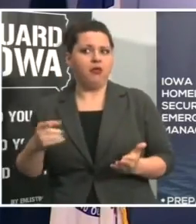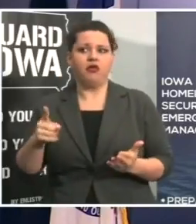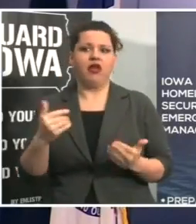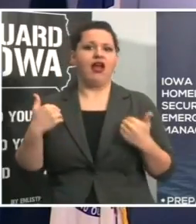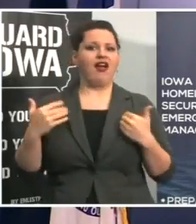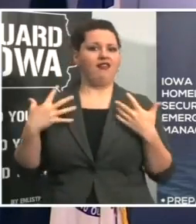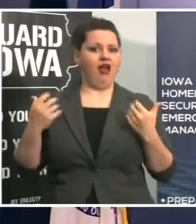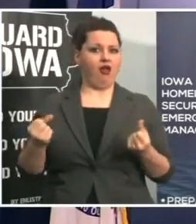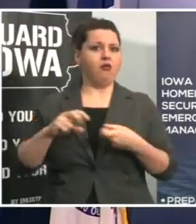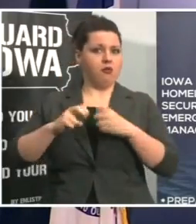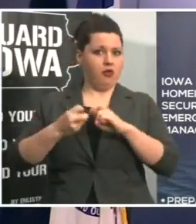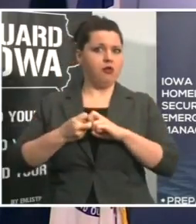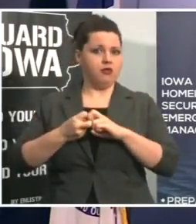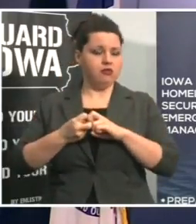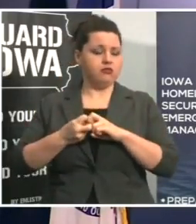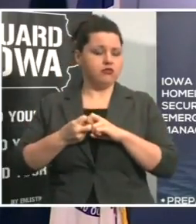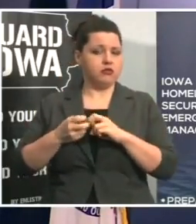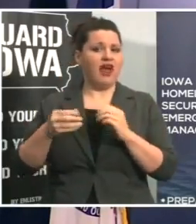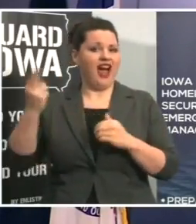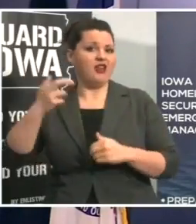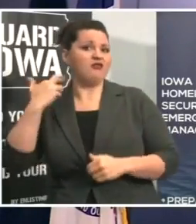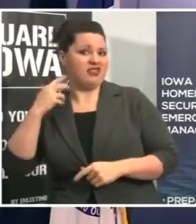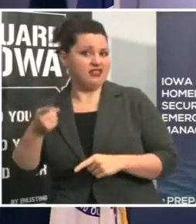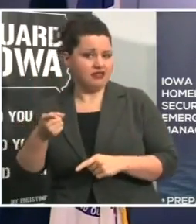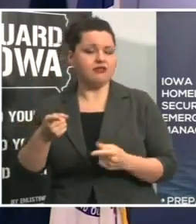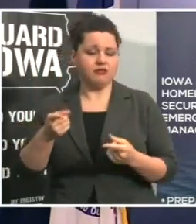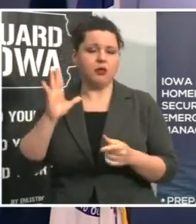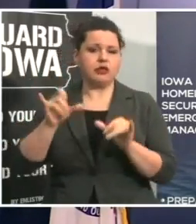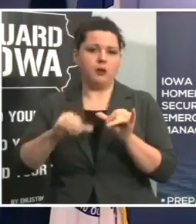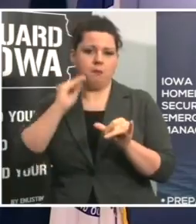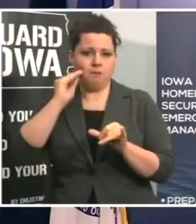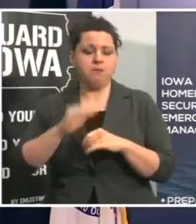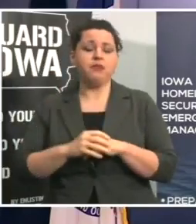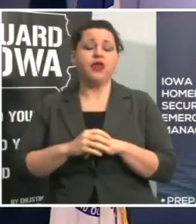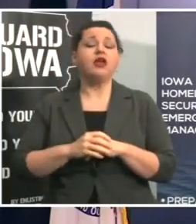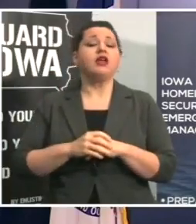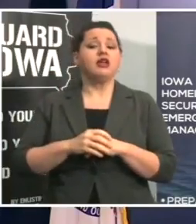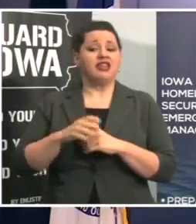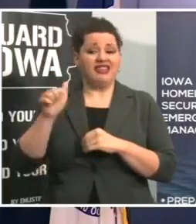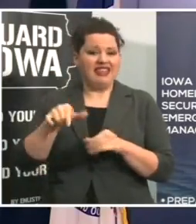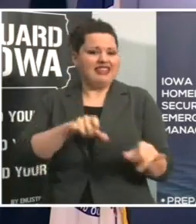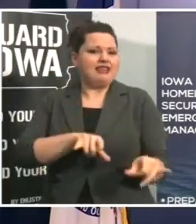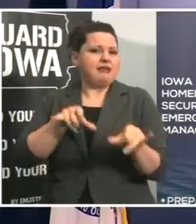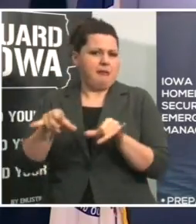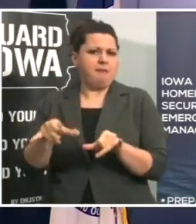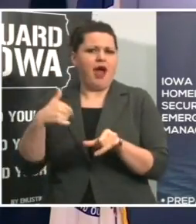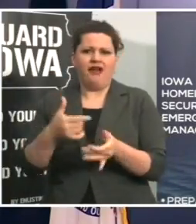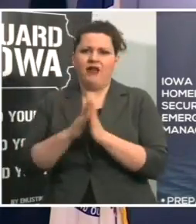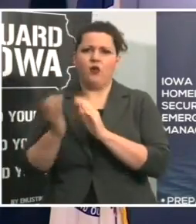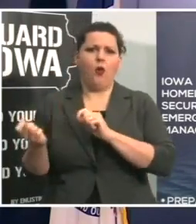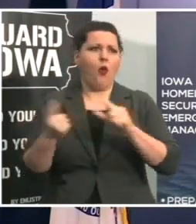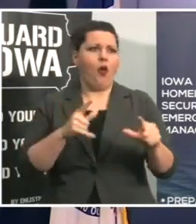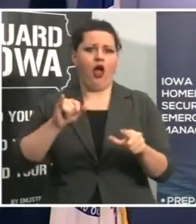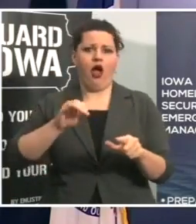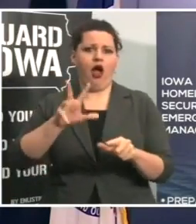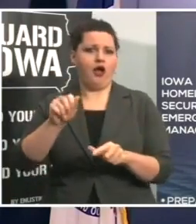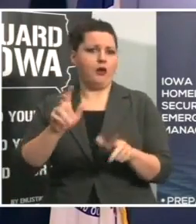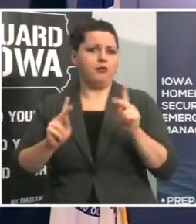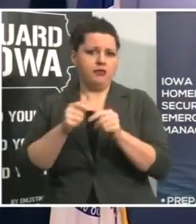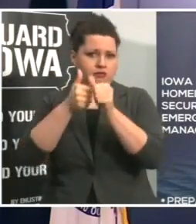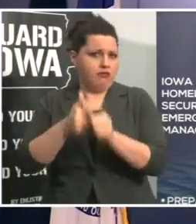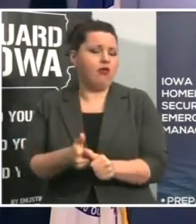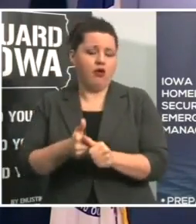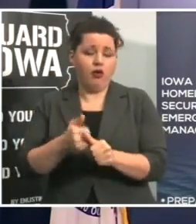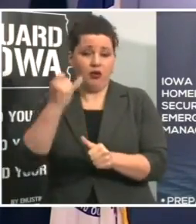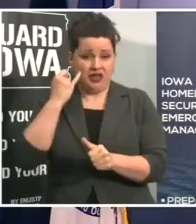health conditions that puts them at a higher risk. On May 15th, many of the restrictions left are set to expire. The